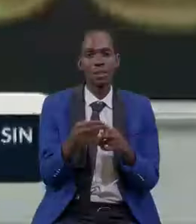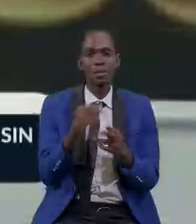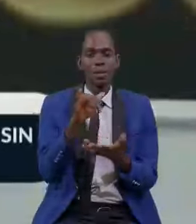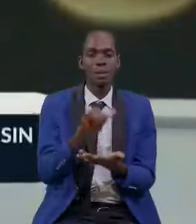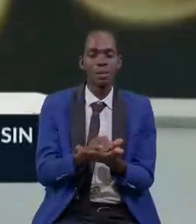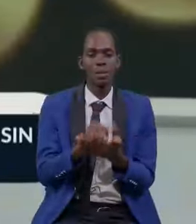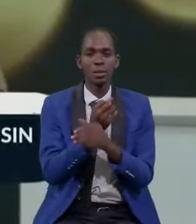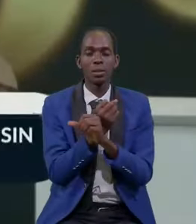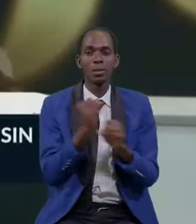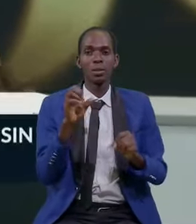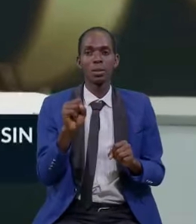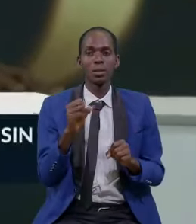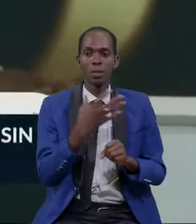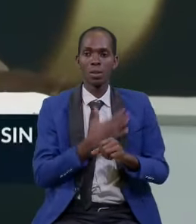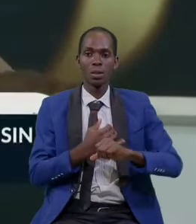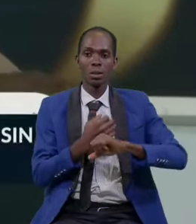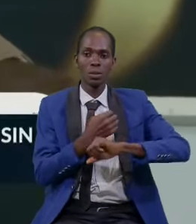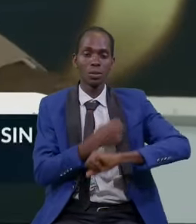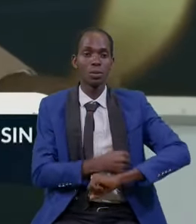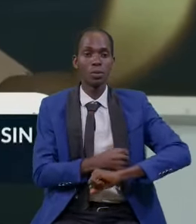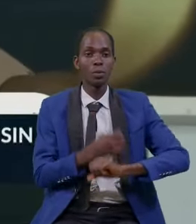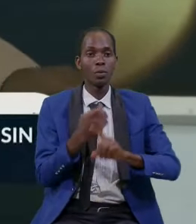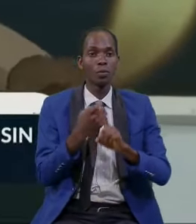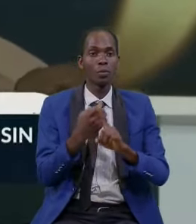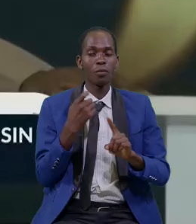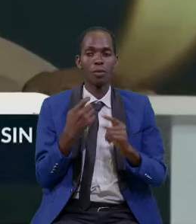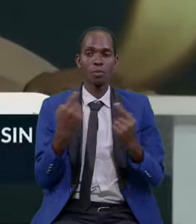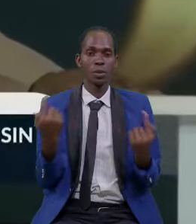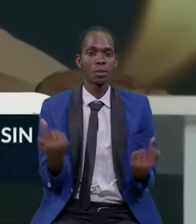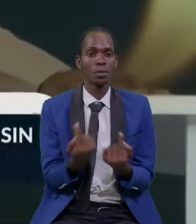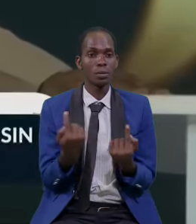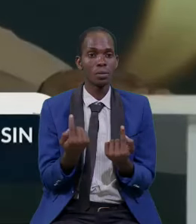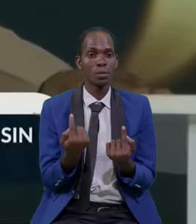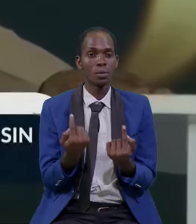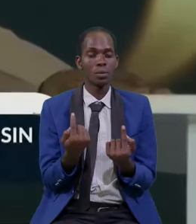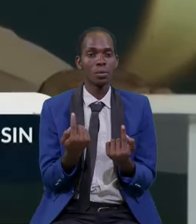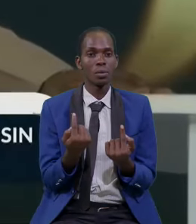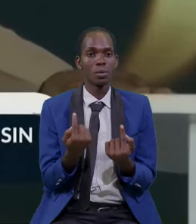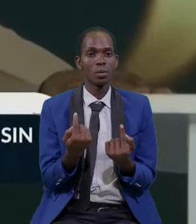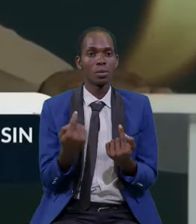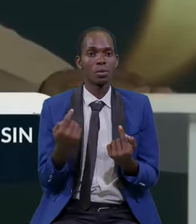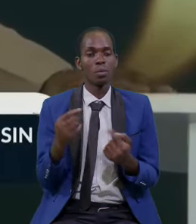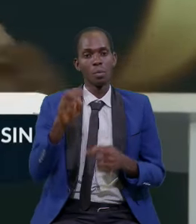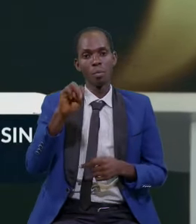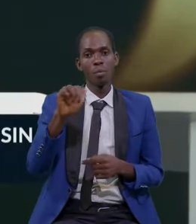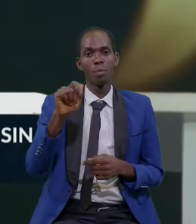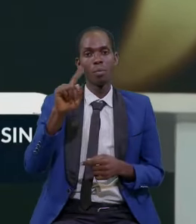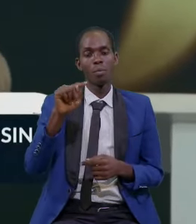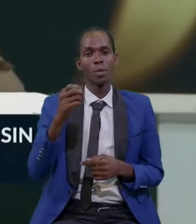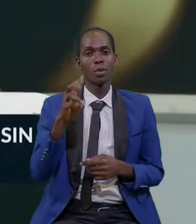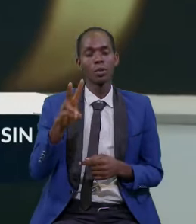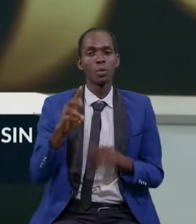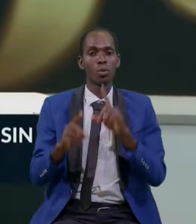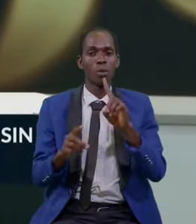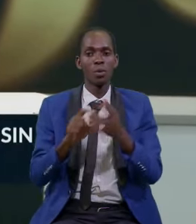and shields from sin. We're looking at Matthew chapter 1, reading from verse 21.